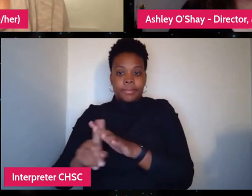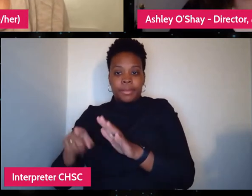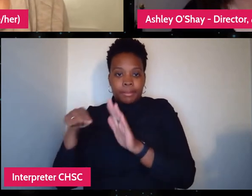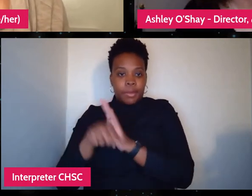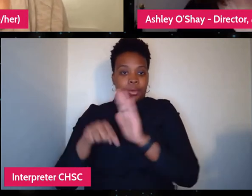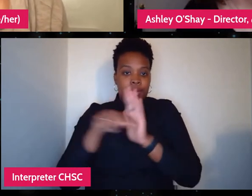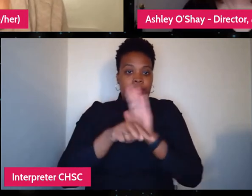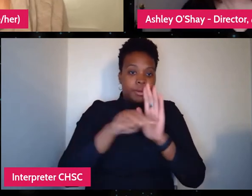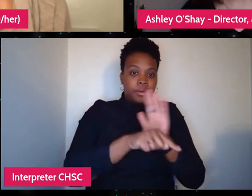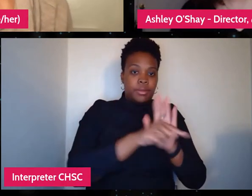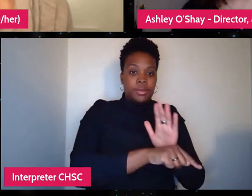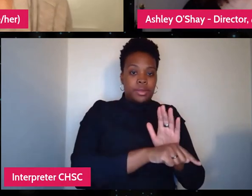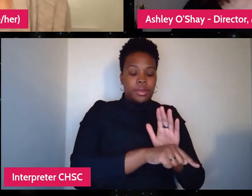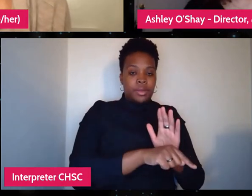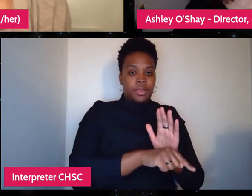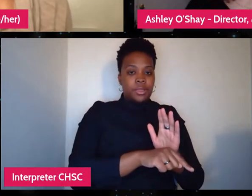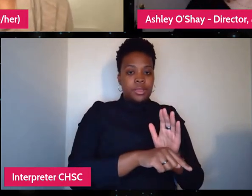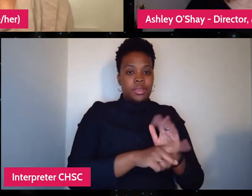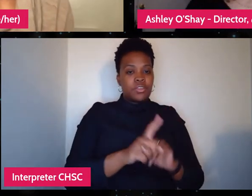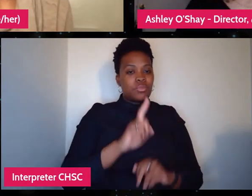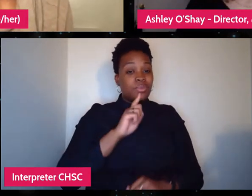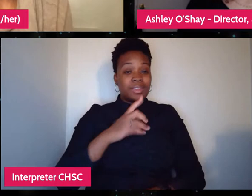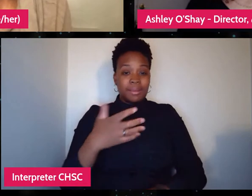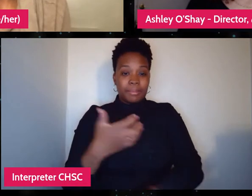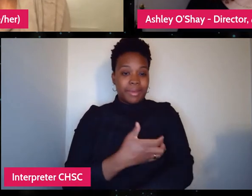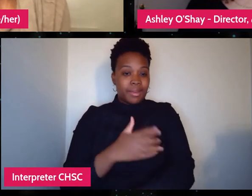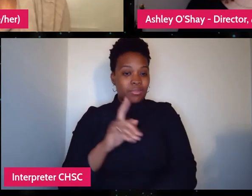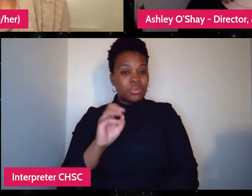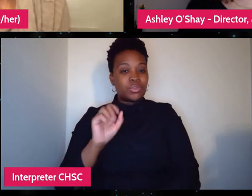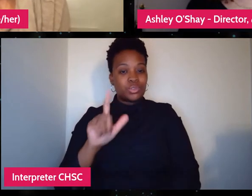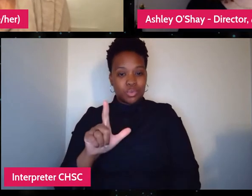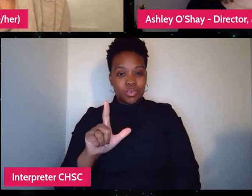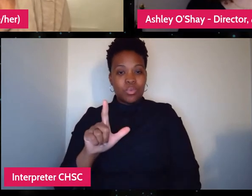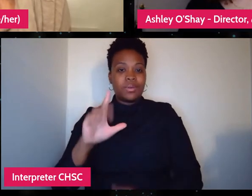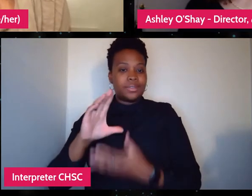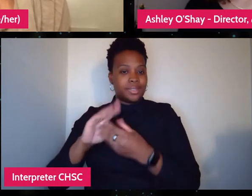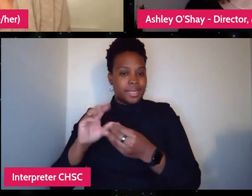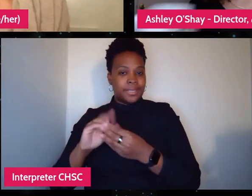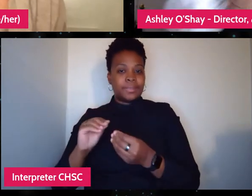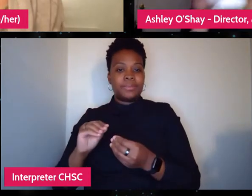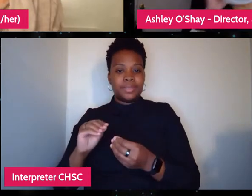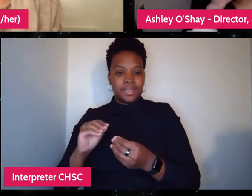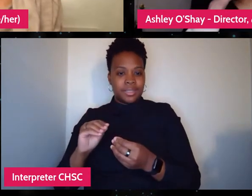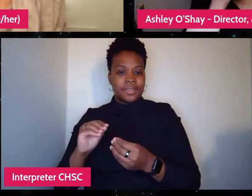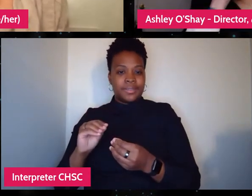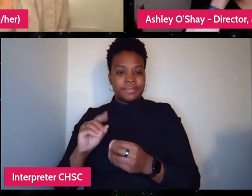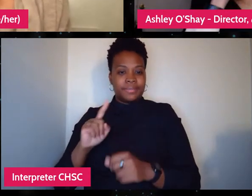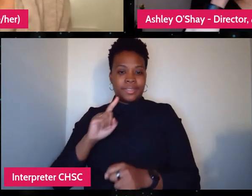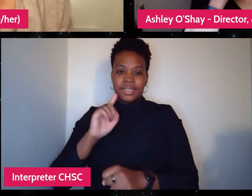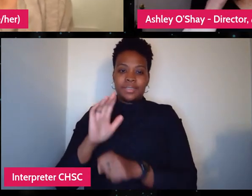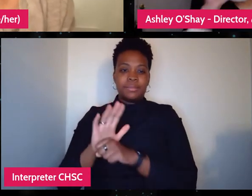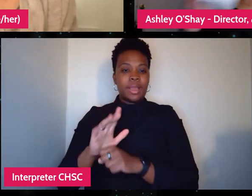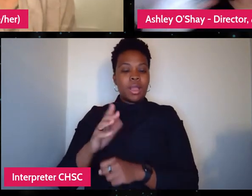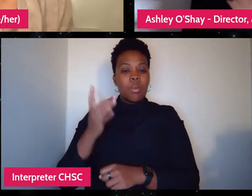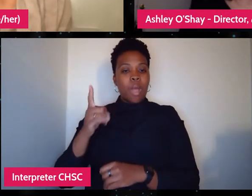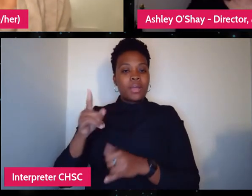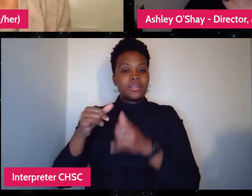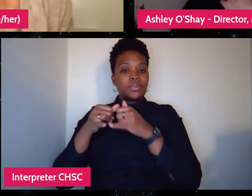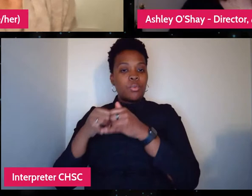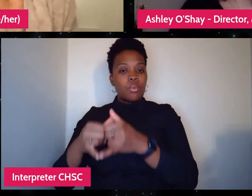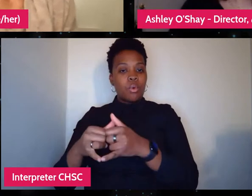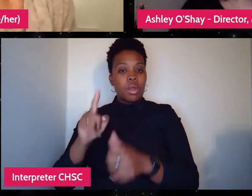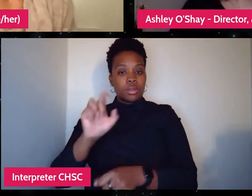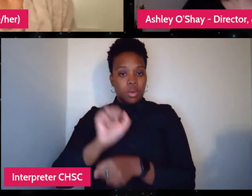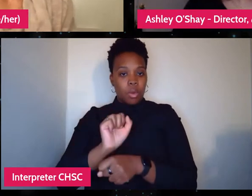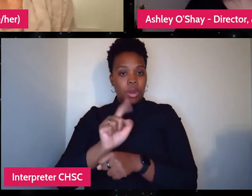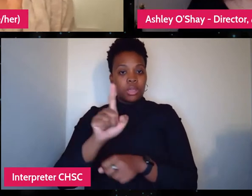mm-hmm. It's really a powerful tool and a testament to why this award and the work that